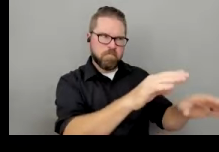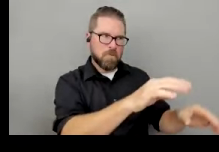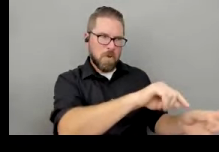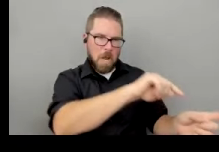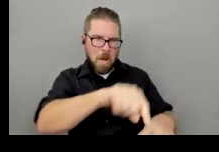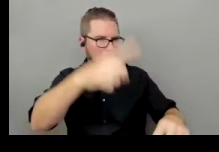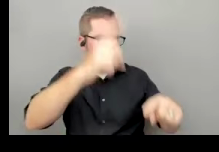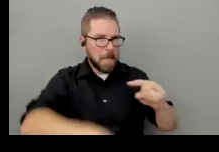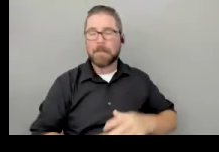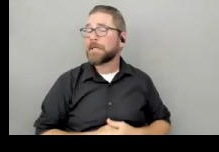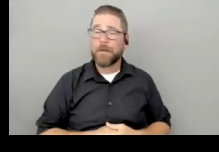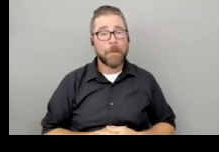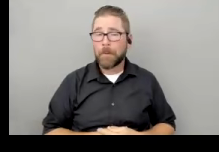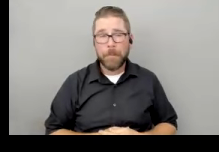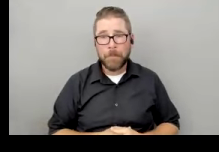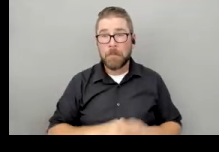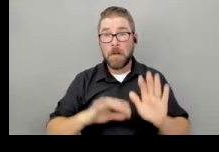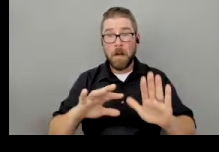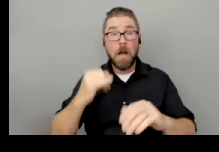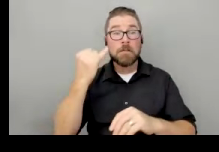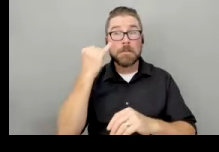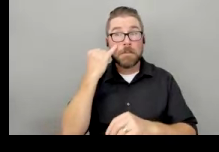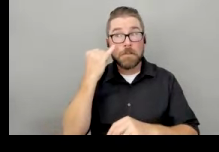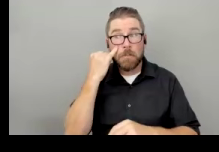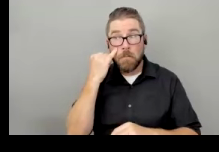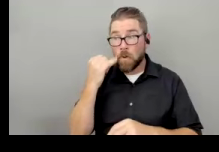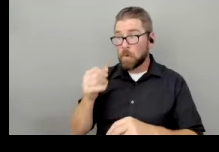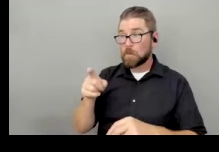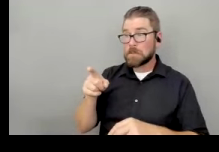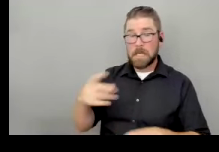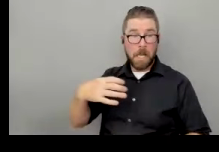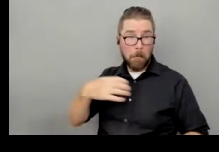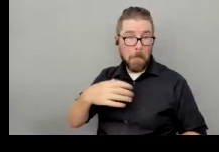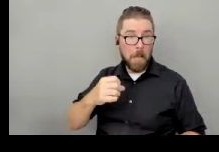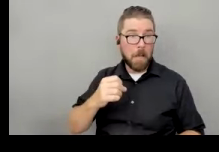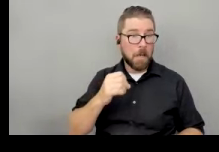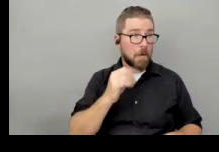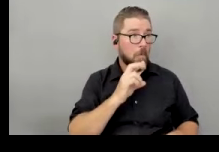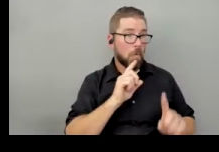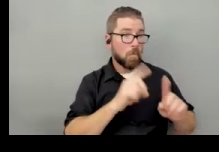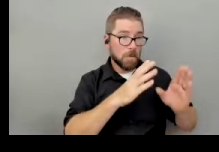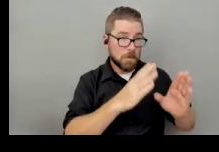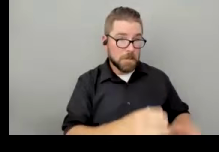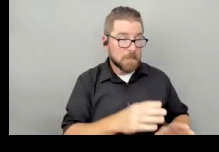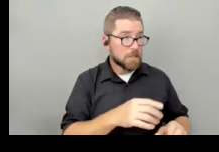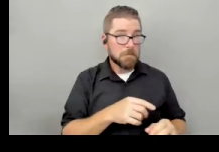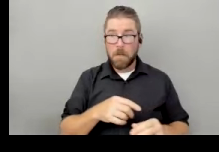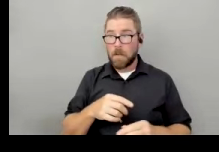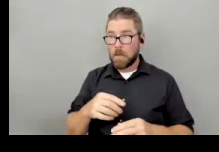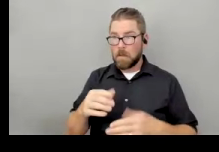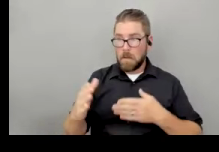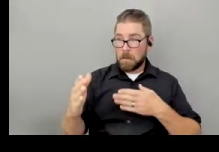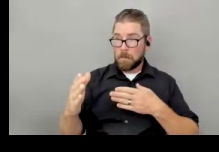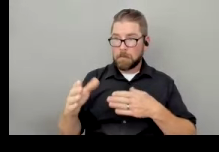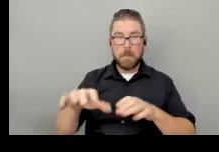any action that is deemed punitive to either party, it can be a procedural violation. That